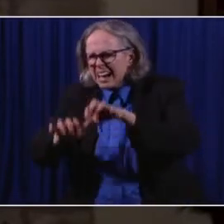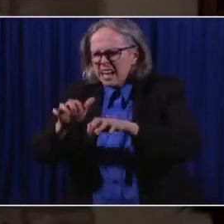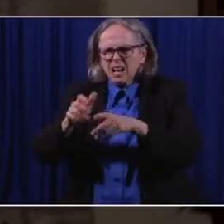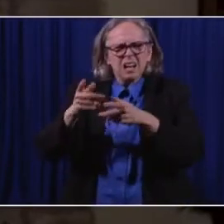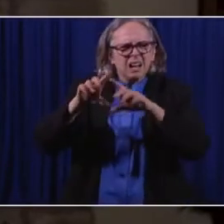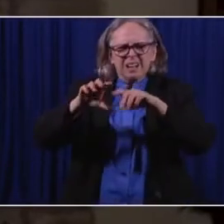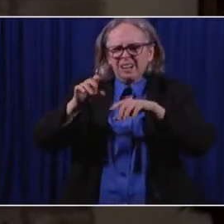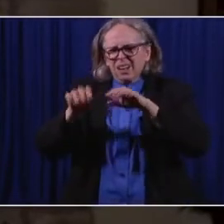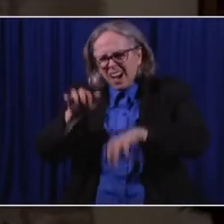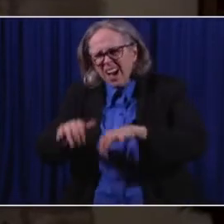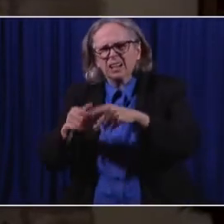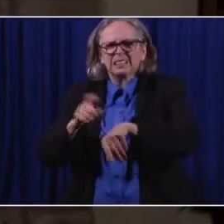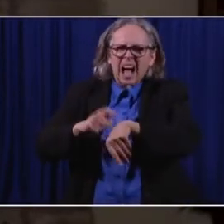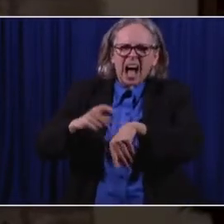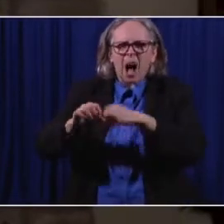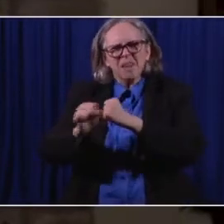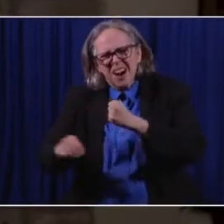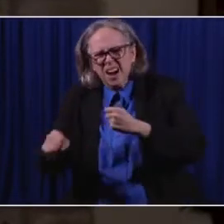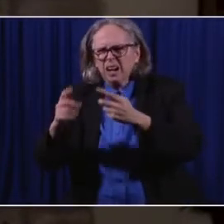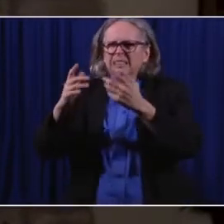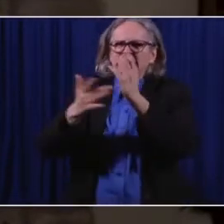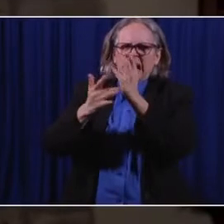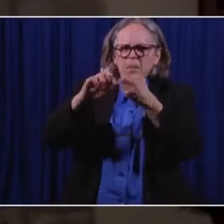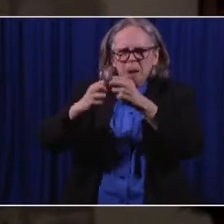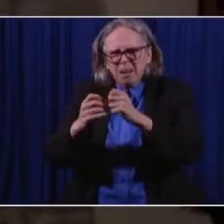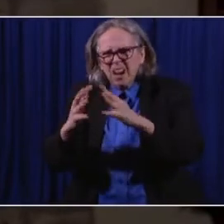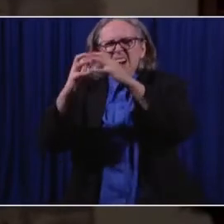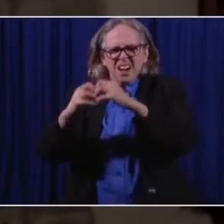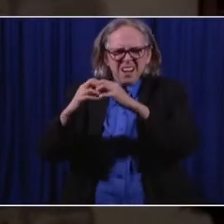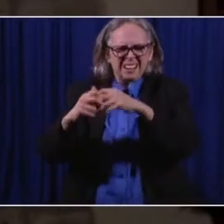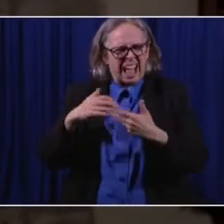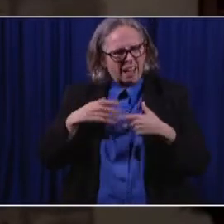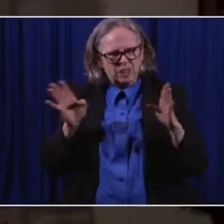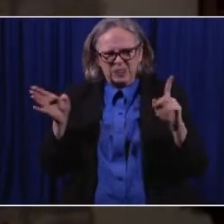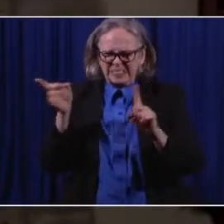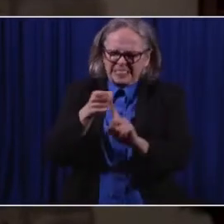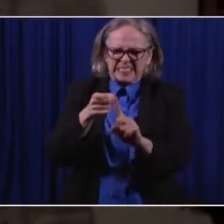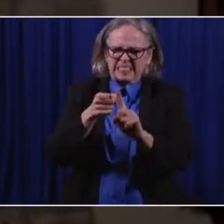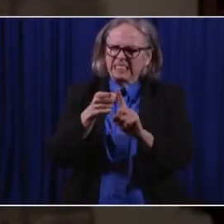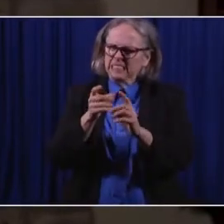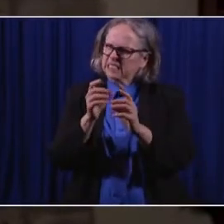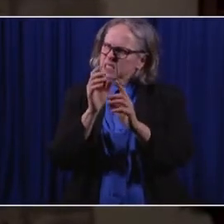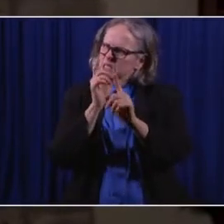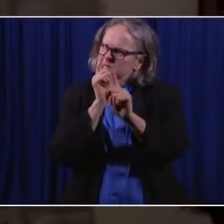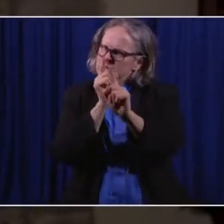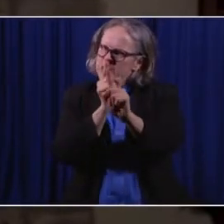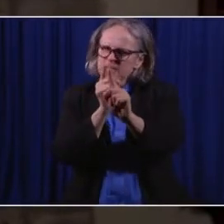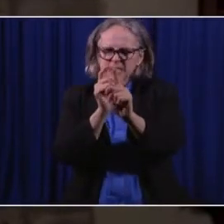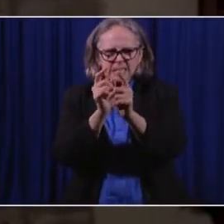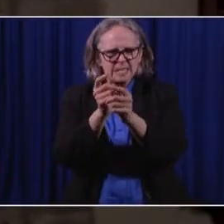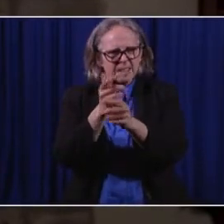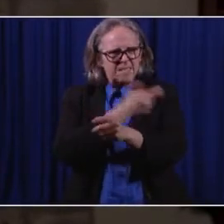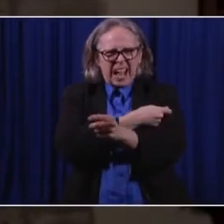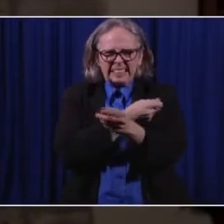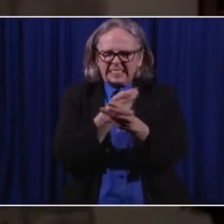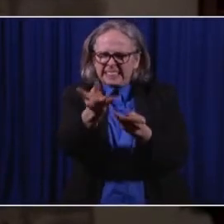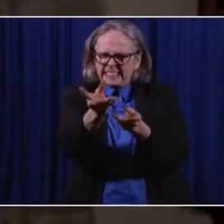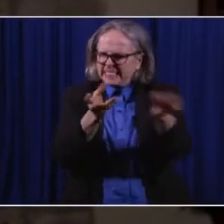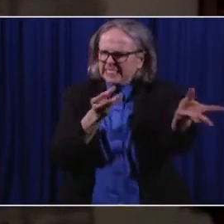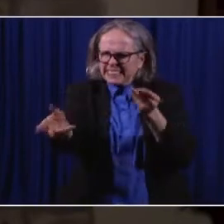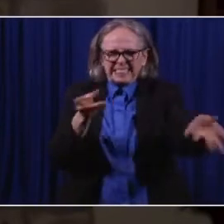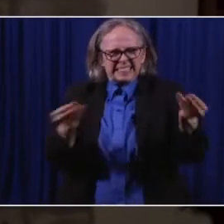to be a real focus on this. And we've got to get these out because we got to stay right up with